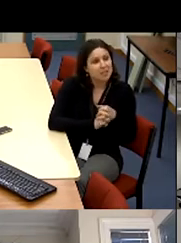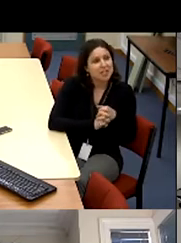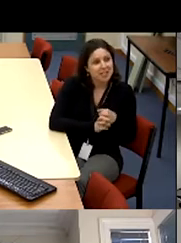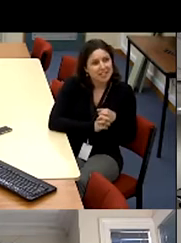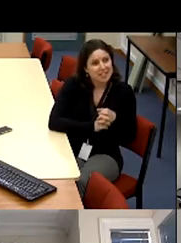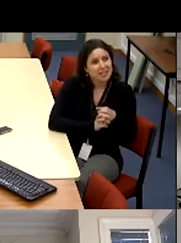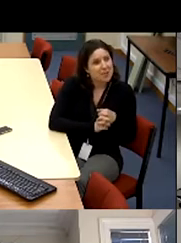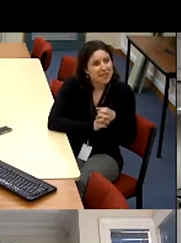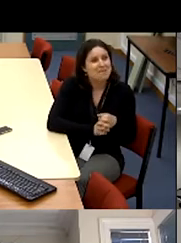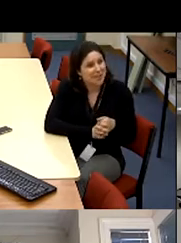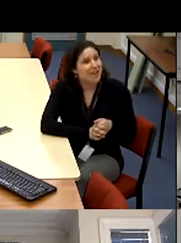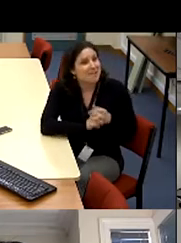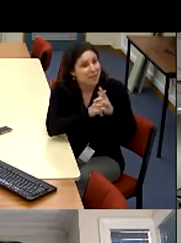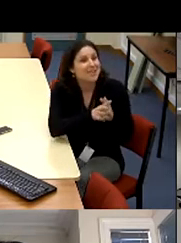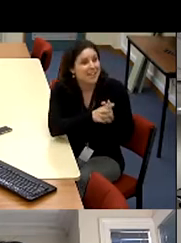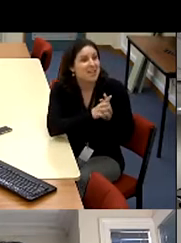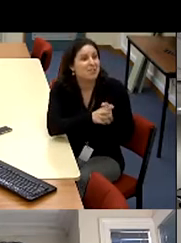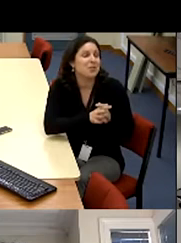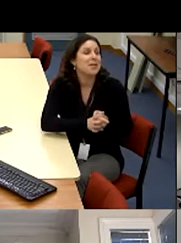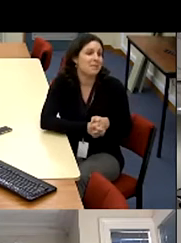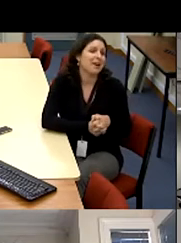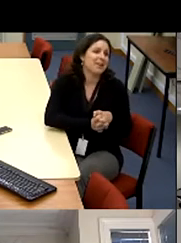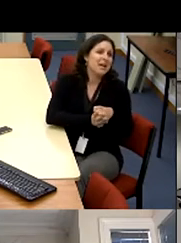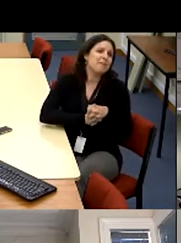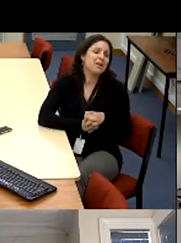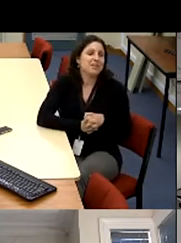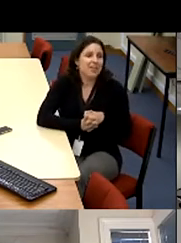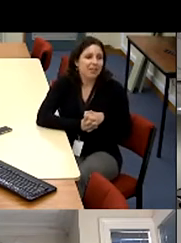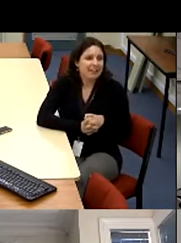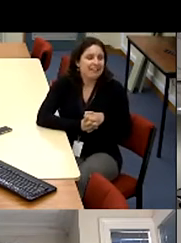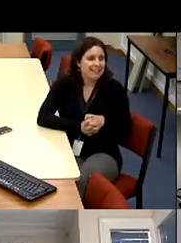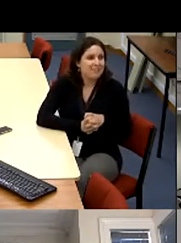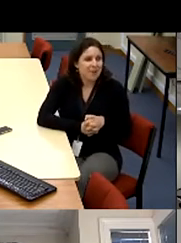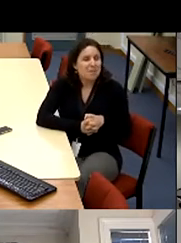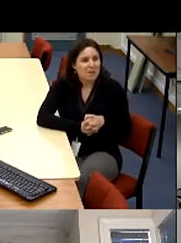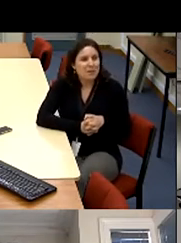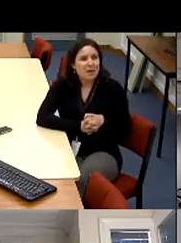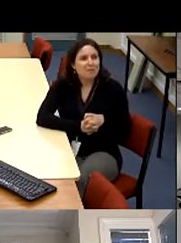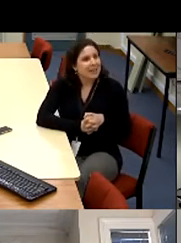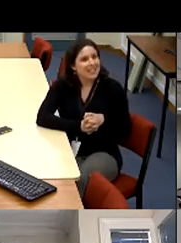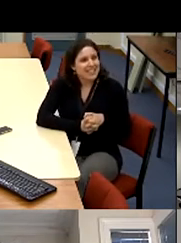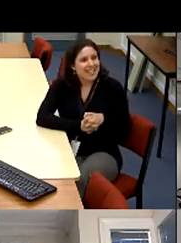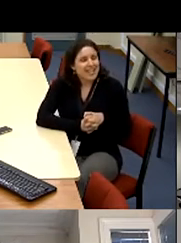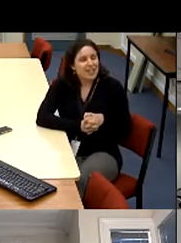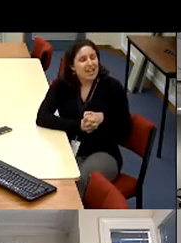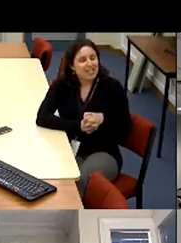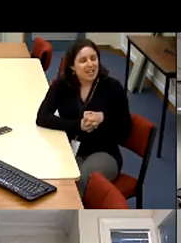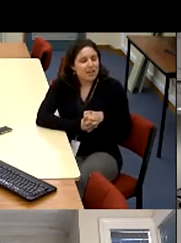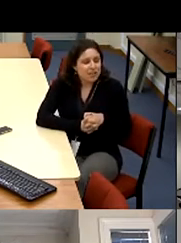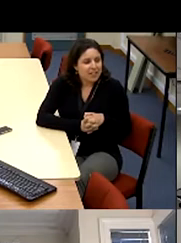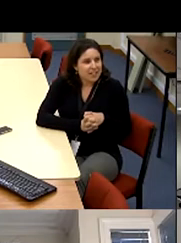and positionality, talking about that very thing that you're talking about, because I think it is a problem. But,